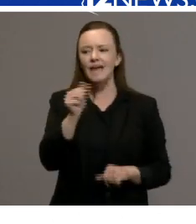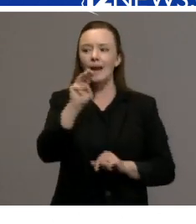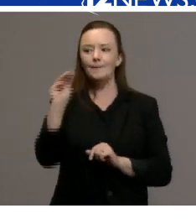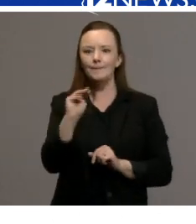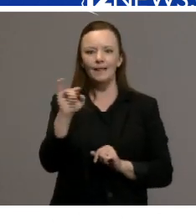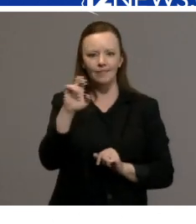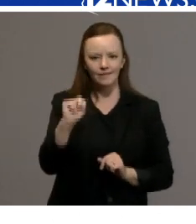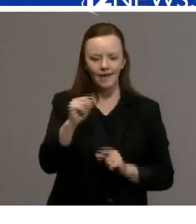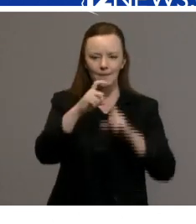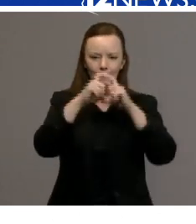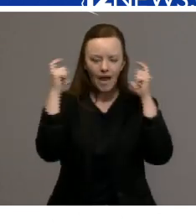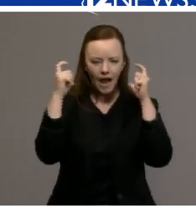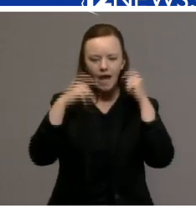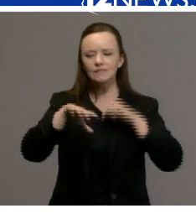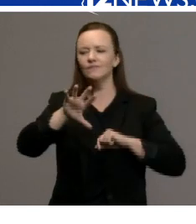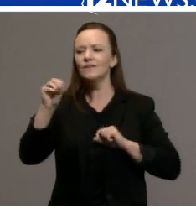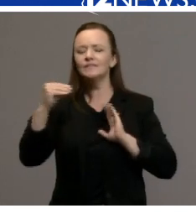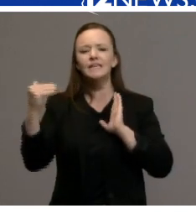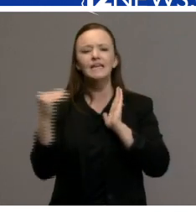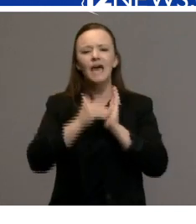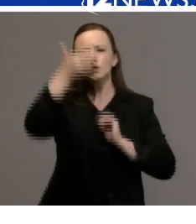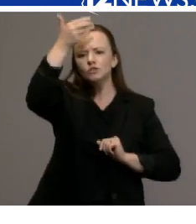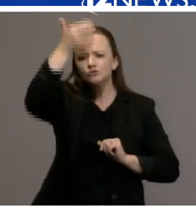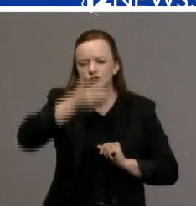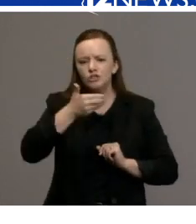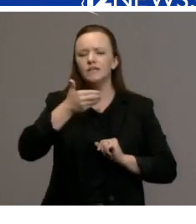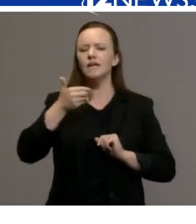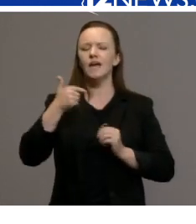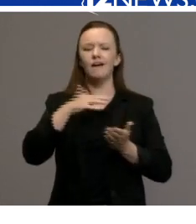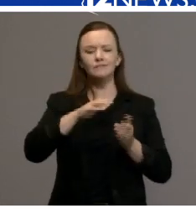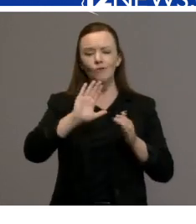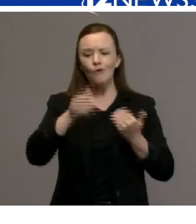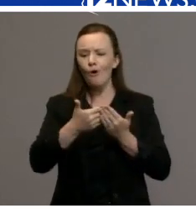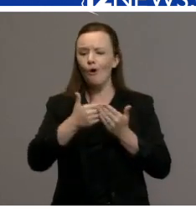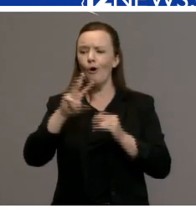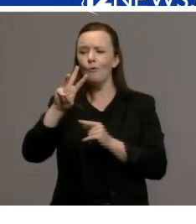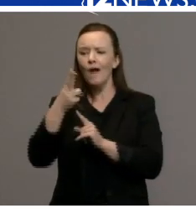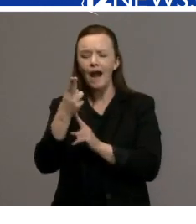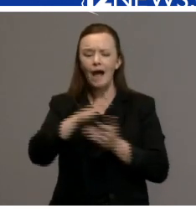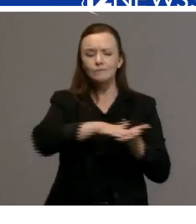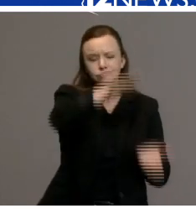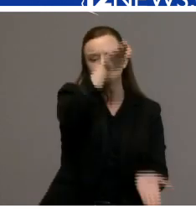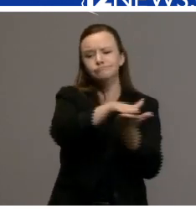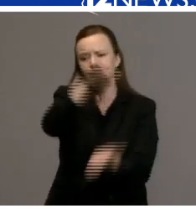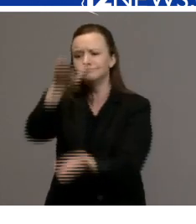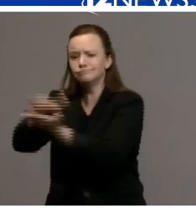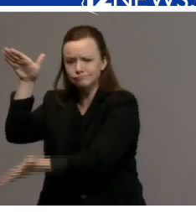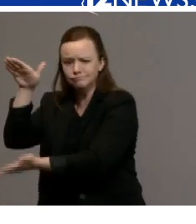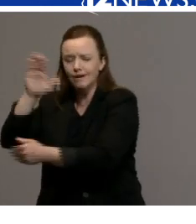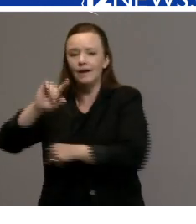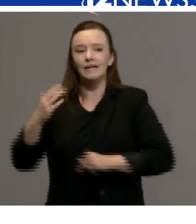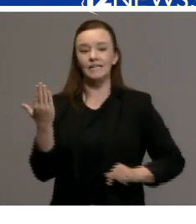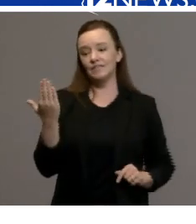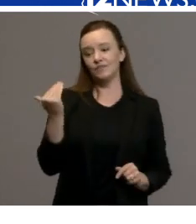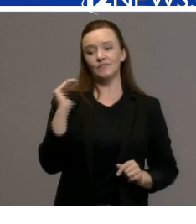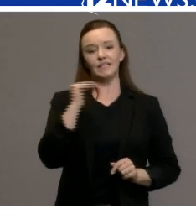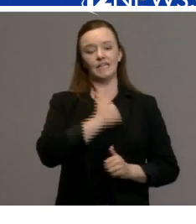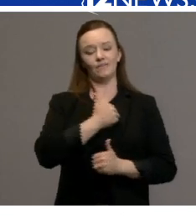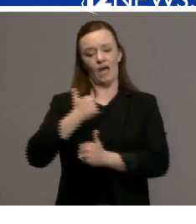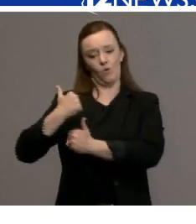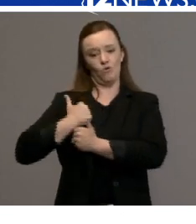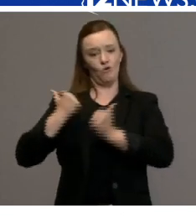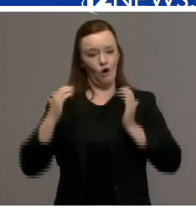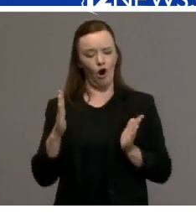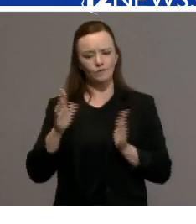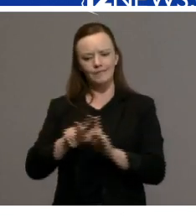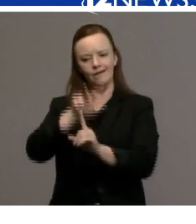entire place. And with the help of just 16 of our guardsmen and women that are there permanently assigned on 2 shifts and Dr.